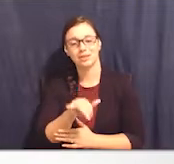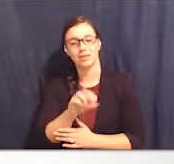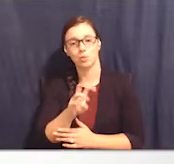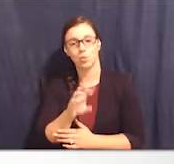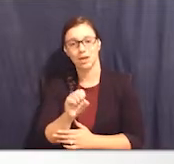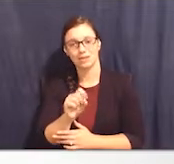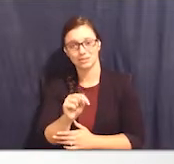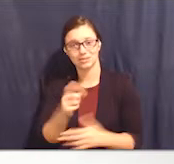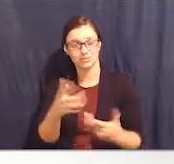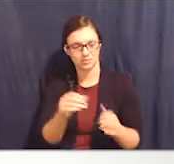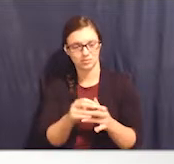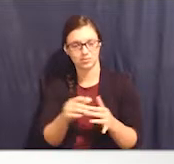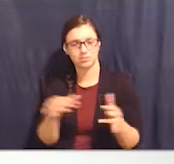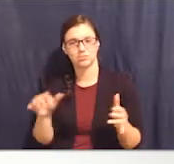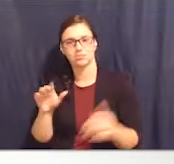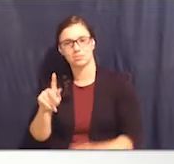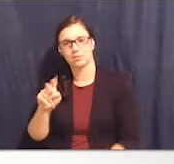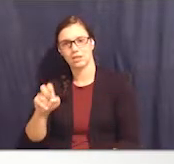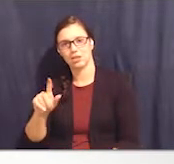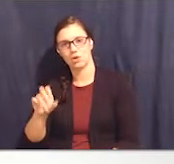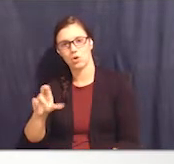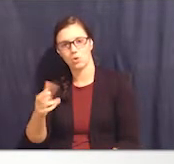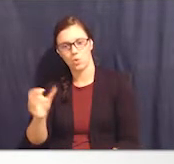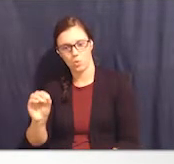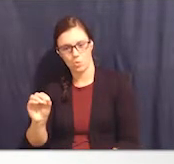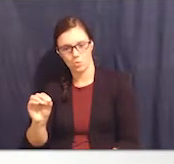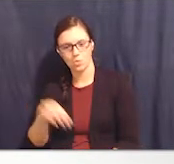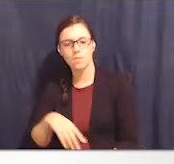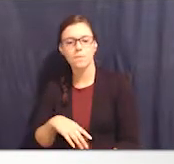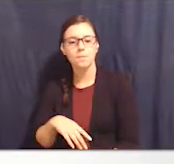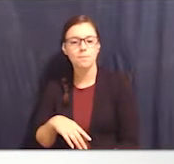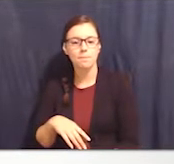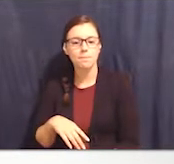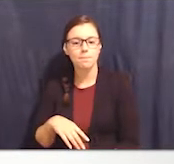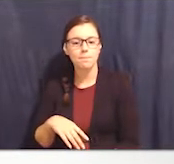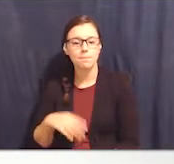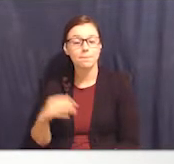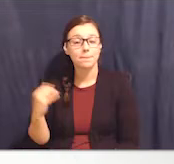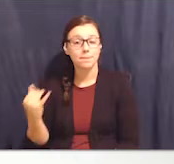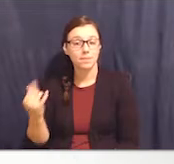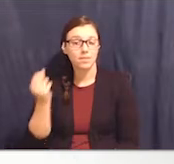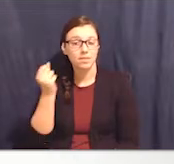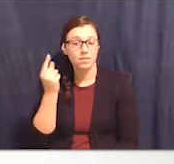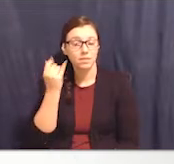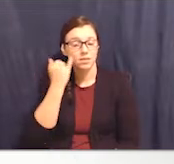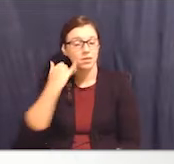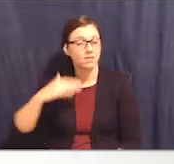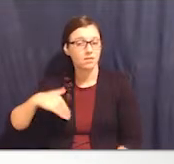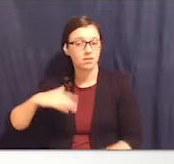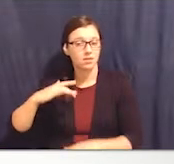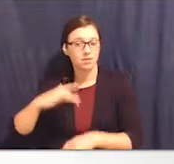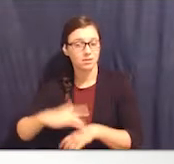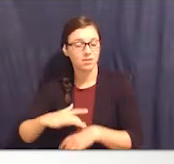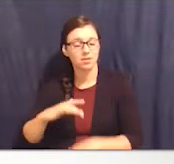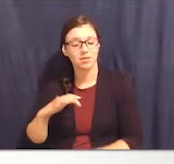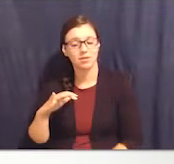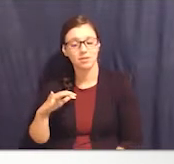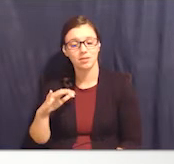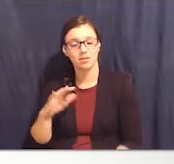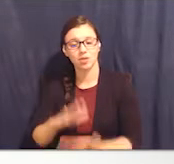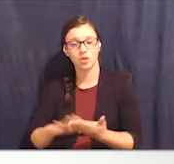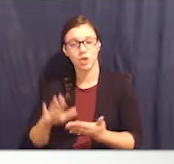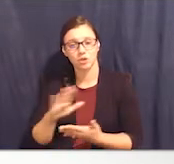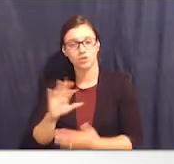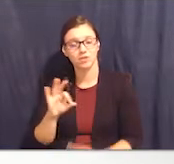there. It's a great school. And I just say that because everybody knows that Key West is a place that lots of folks love to vacation. But they have a great